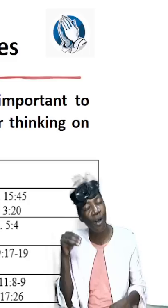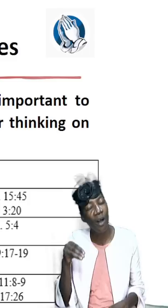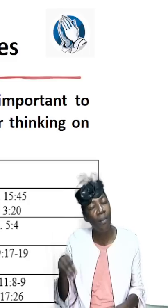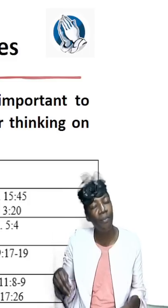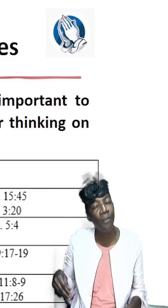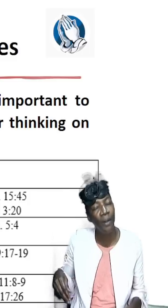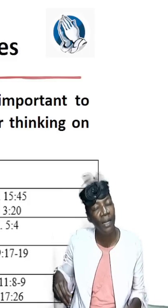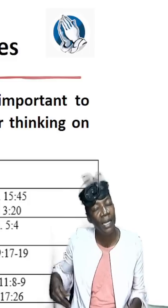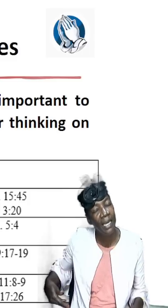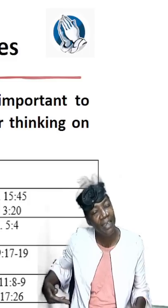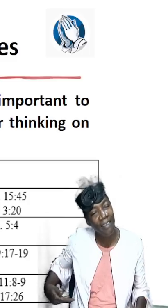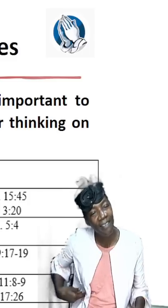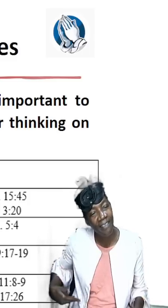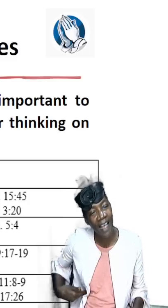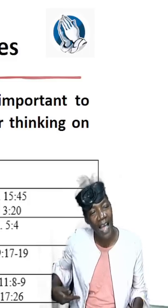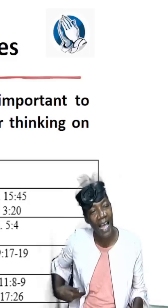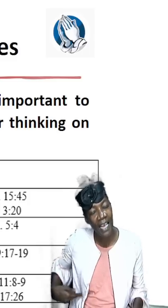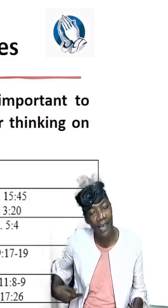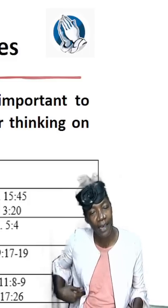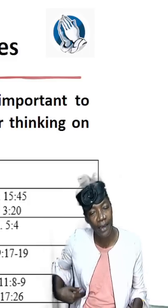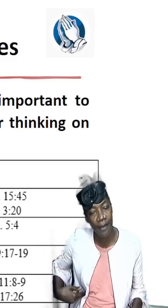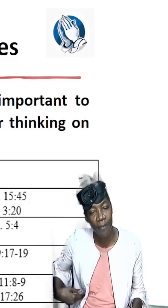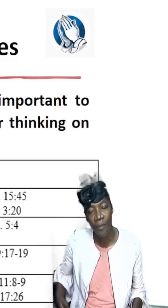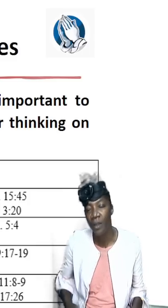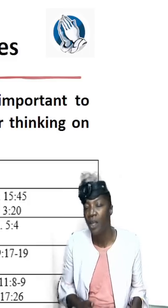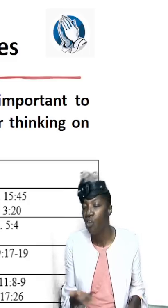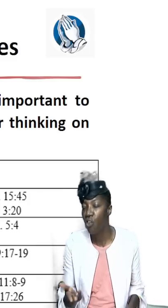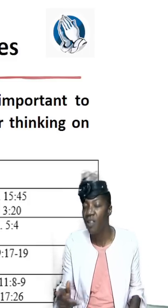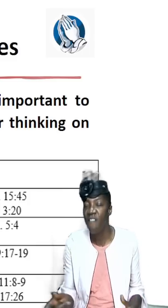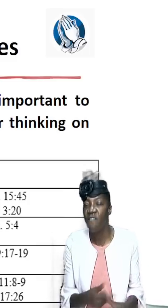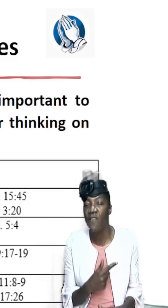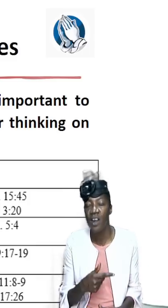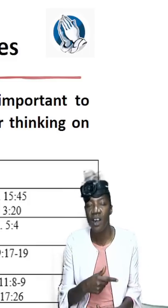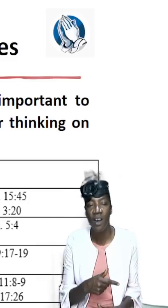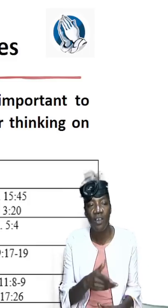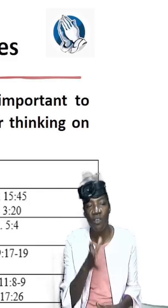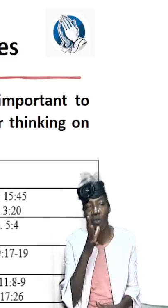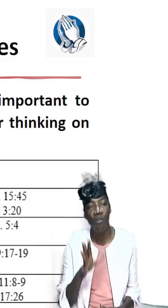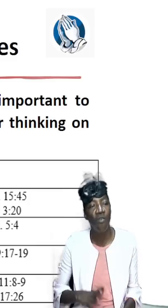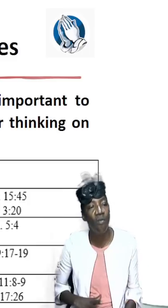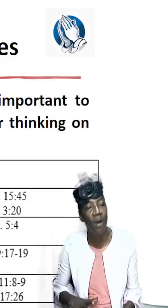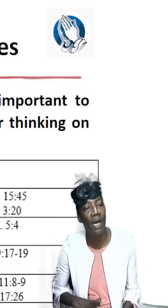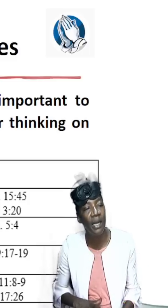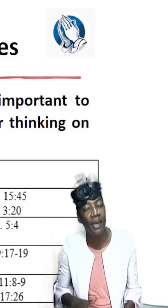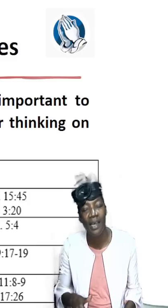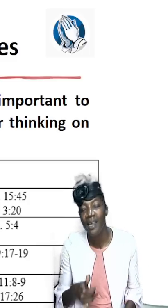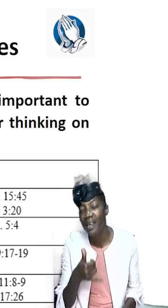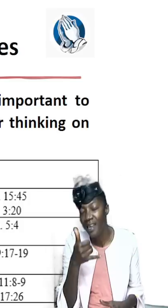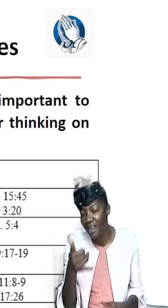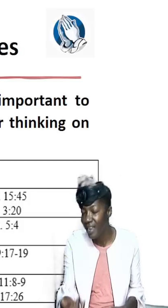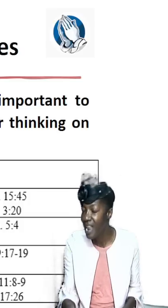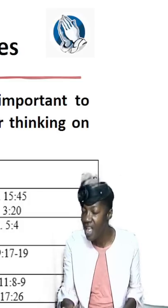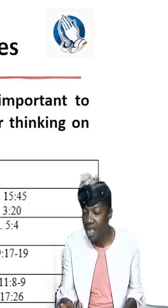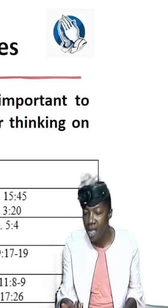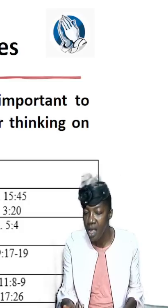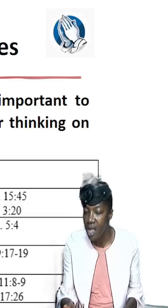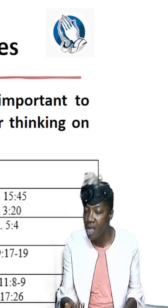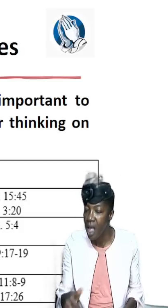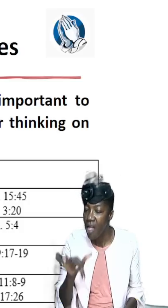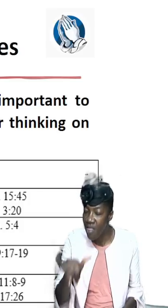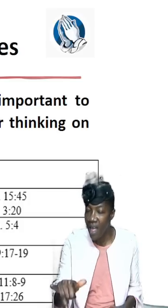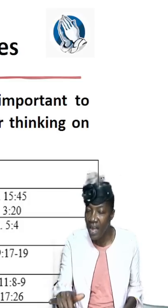and therefore was the first woman. And so let that resonate